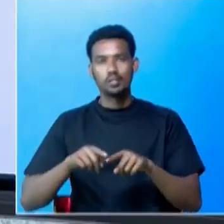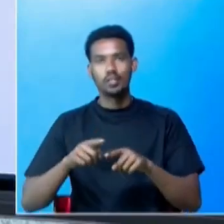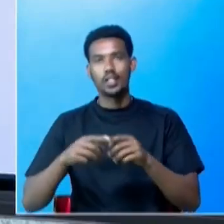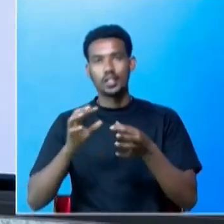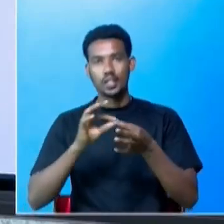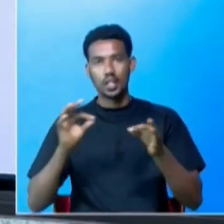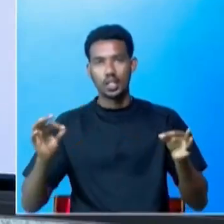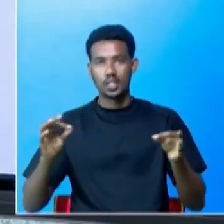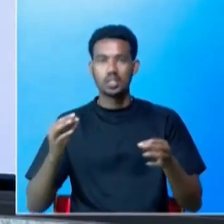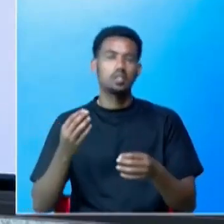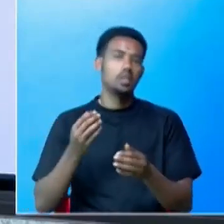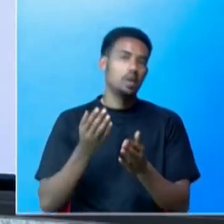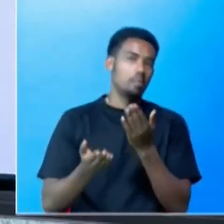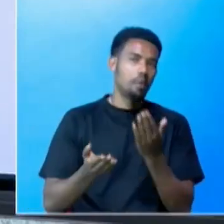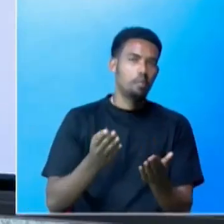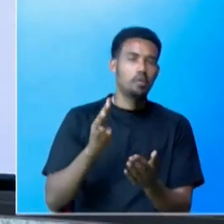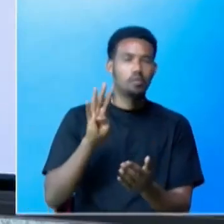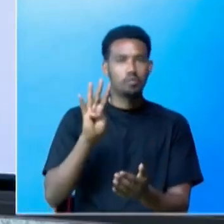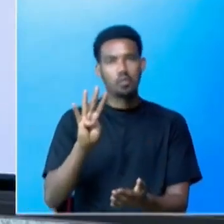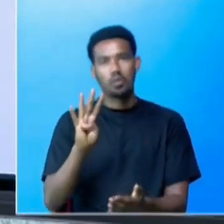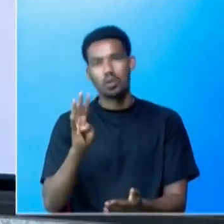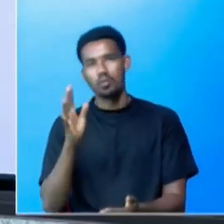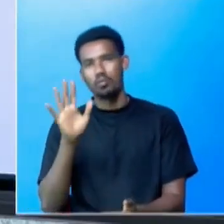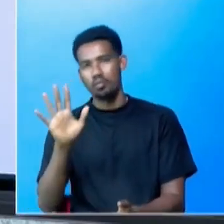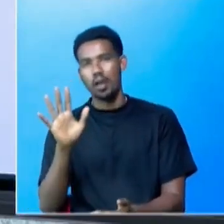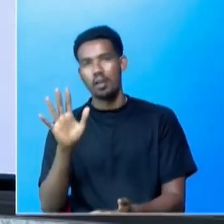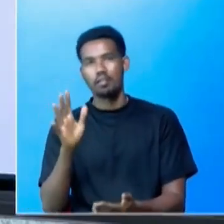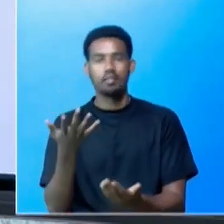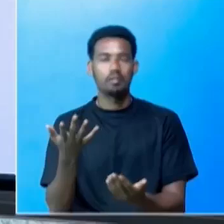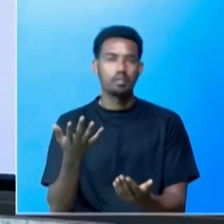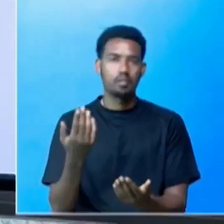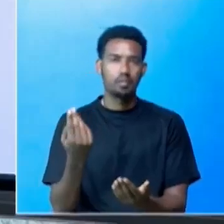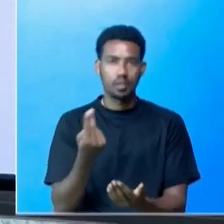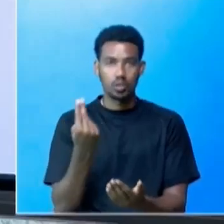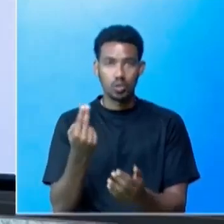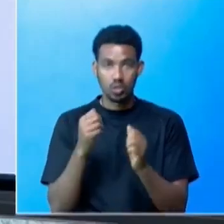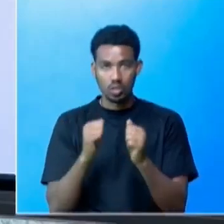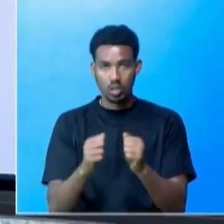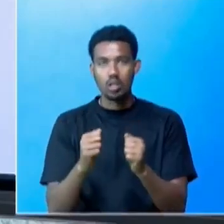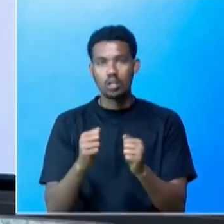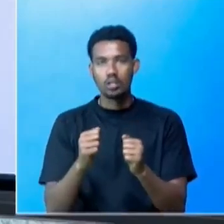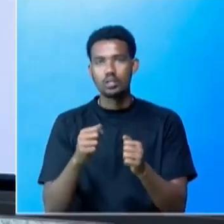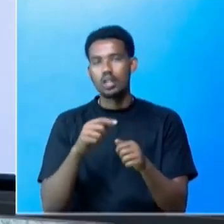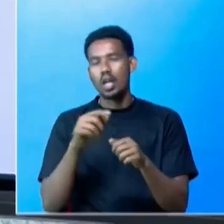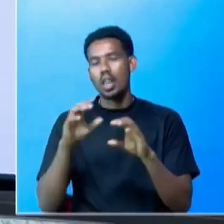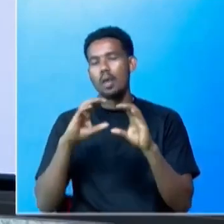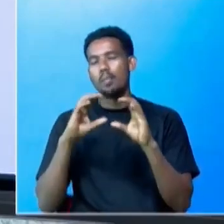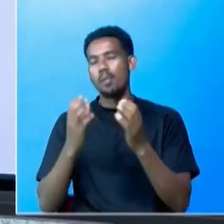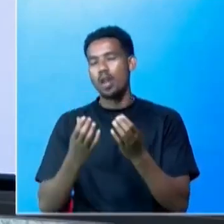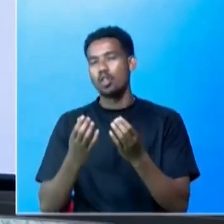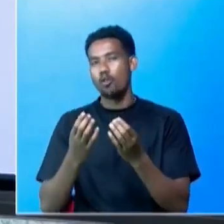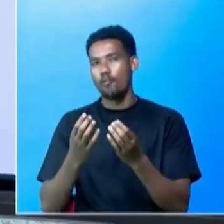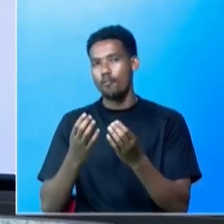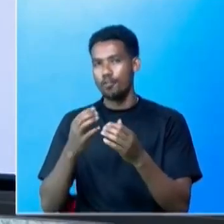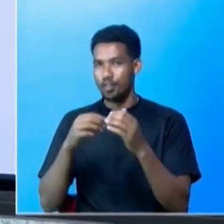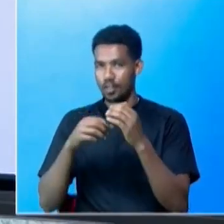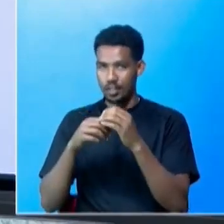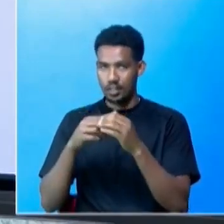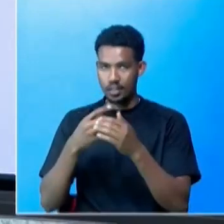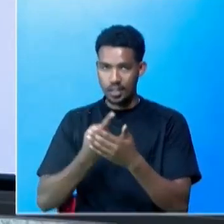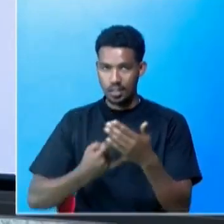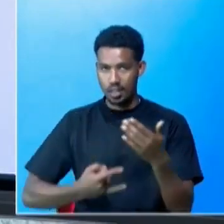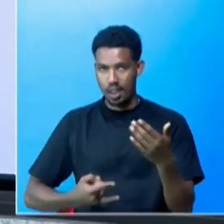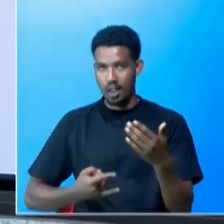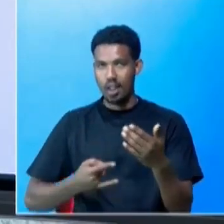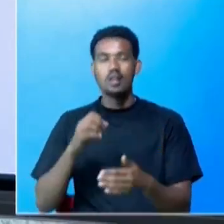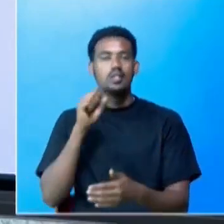of them or 5 of them are a part of detail. For example, how Sarah look